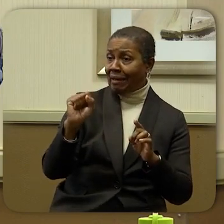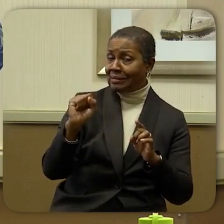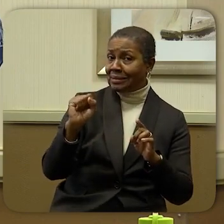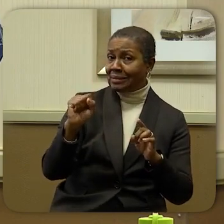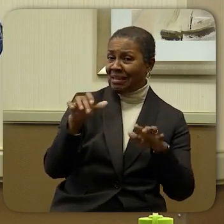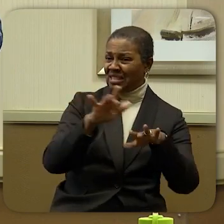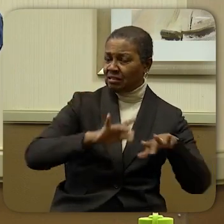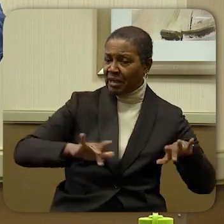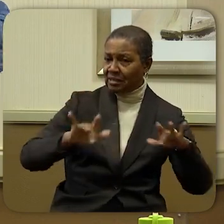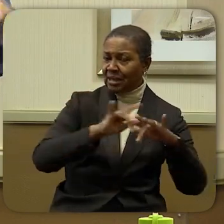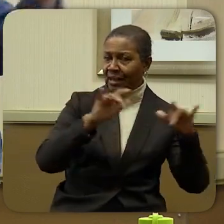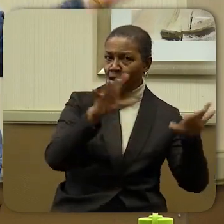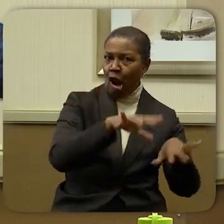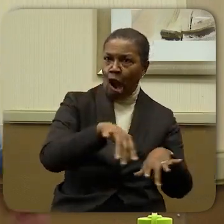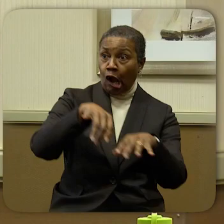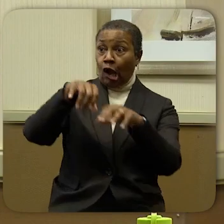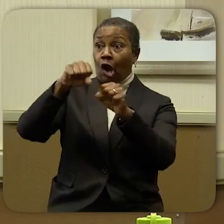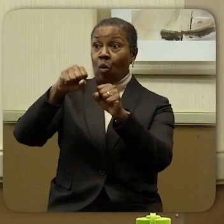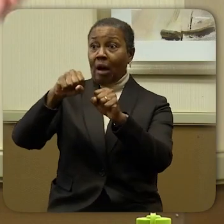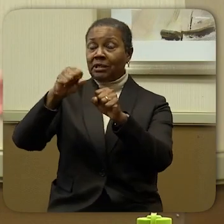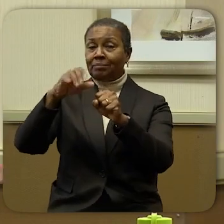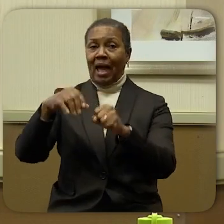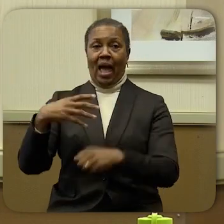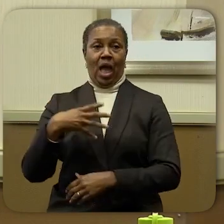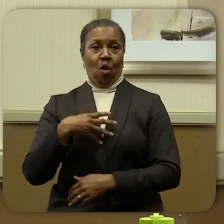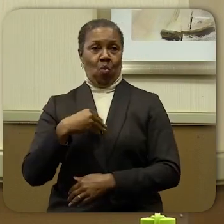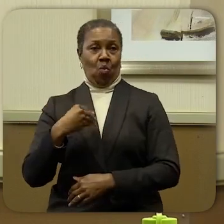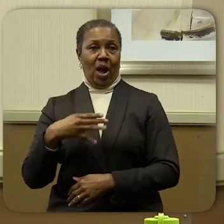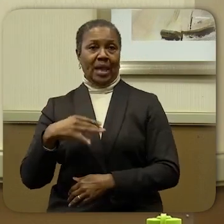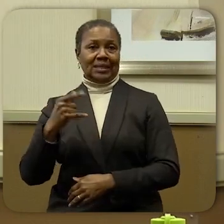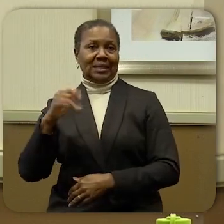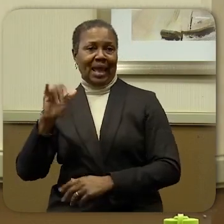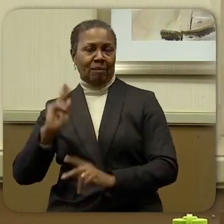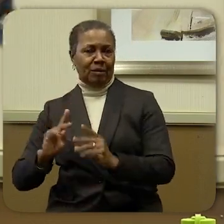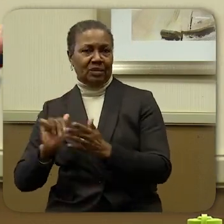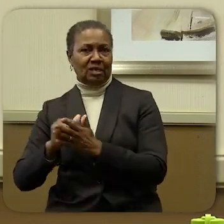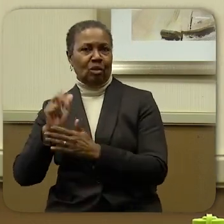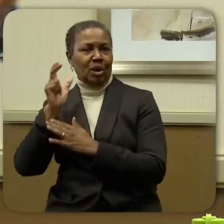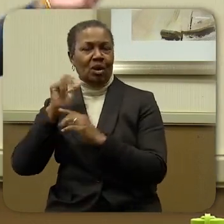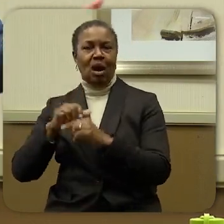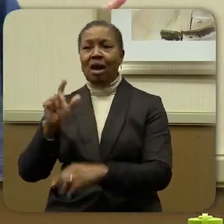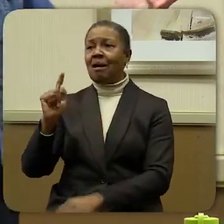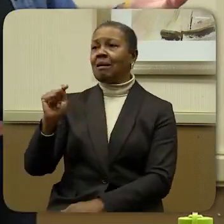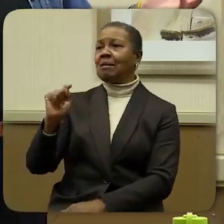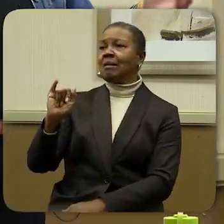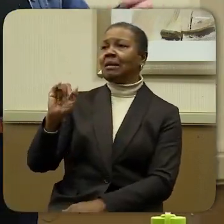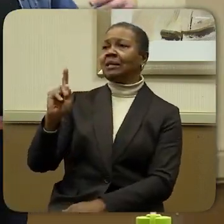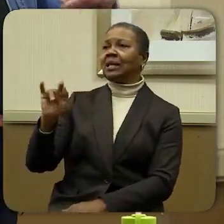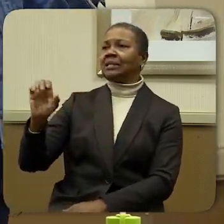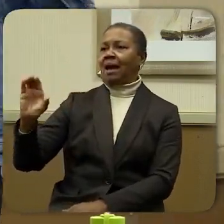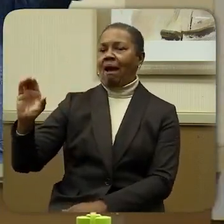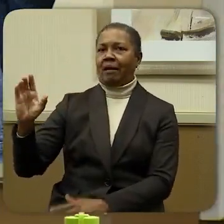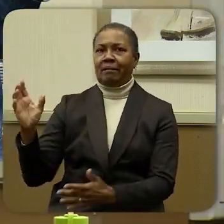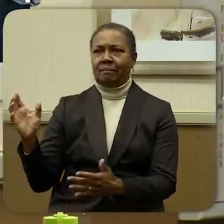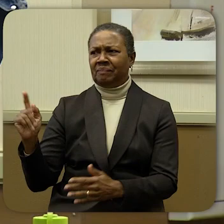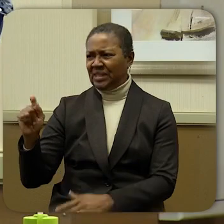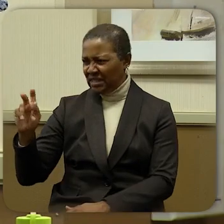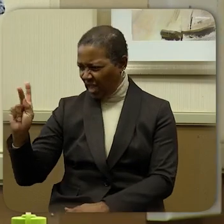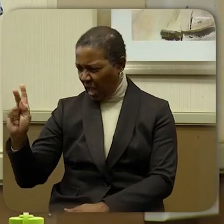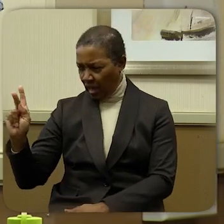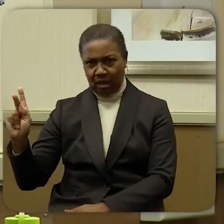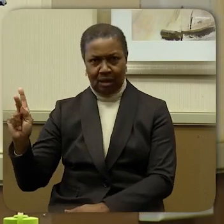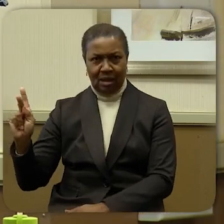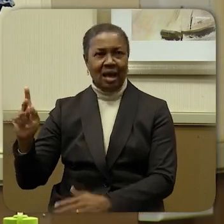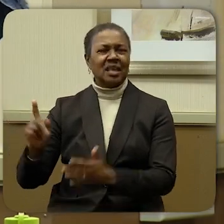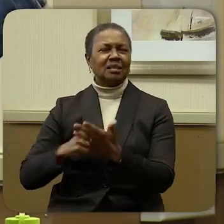co-opted by white gay people, then that brings that to what we're hearing on TikTok or wherever and things like that. So sometimes we see